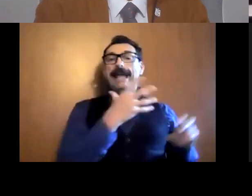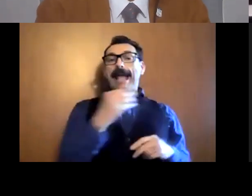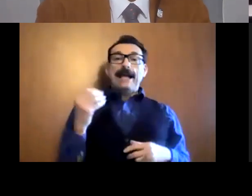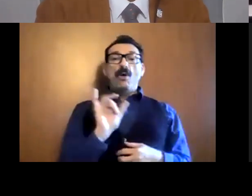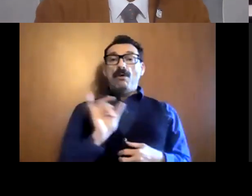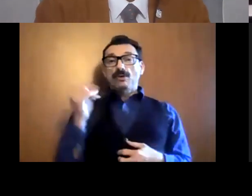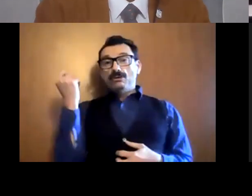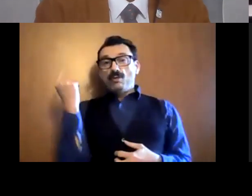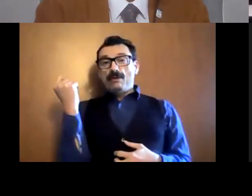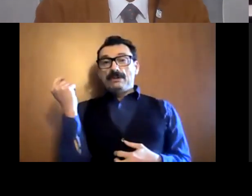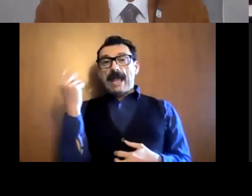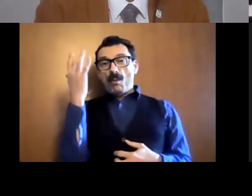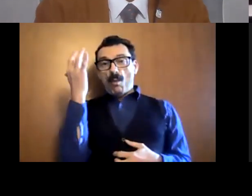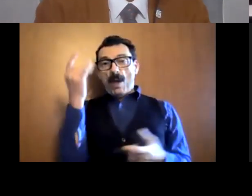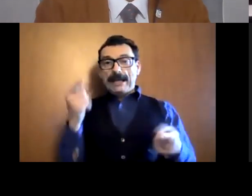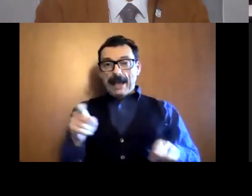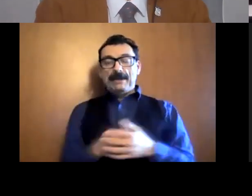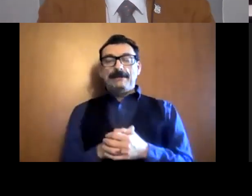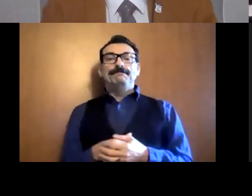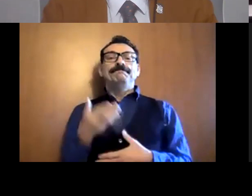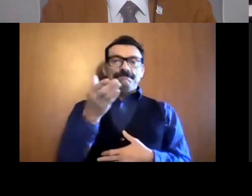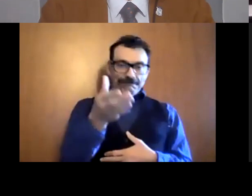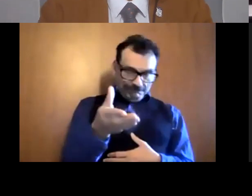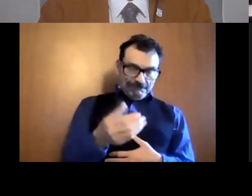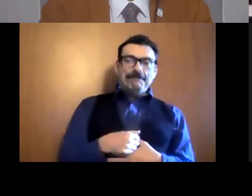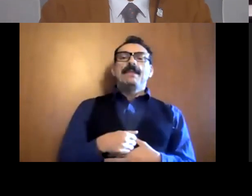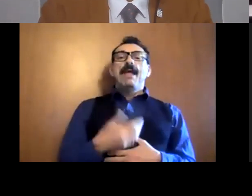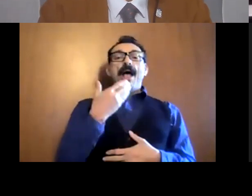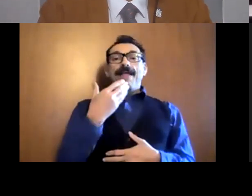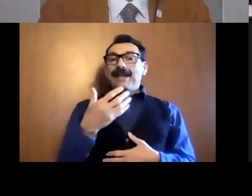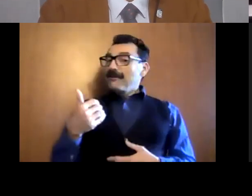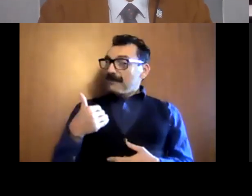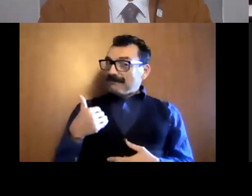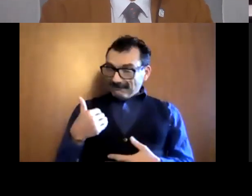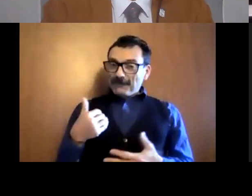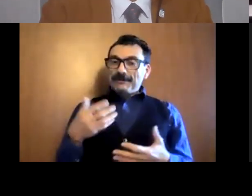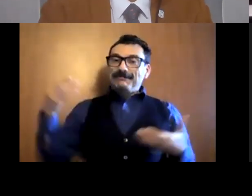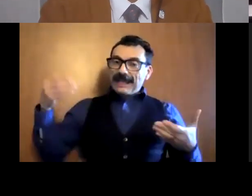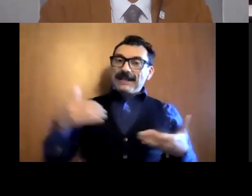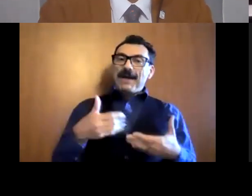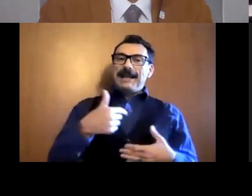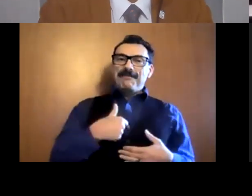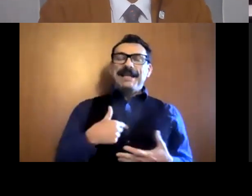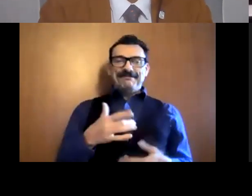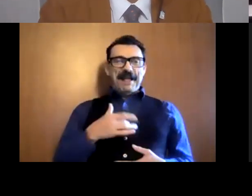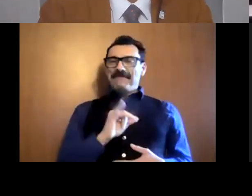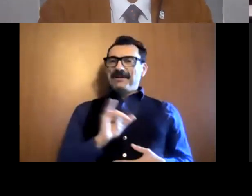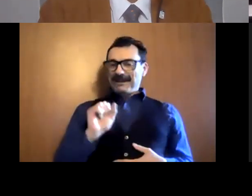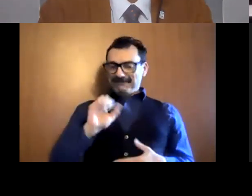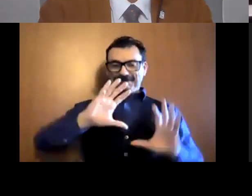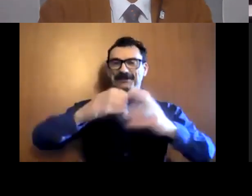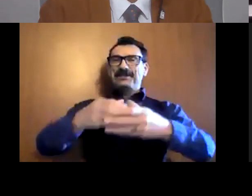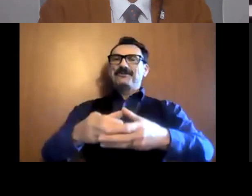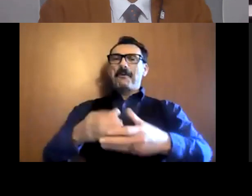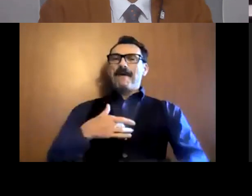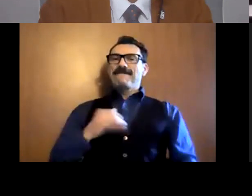say thank you earlier for having me. It's really nice to join you and the panel here this evening. It's kind of like a homecoming of sorts.